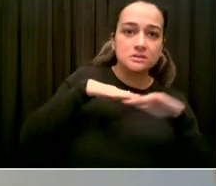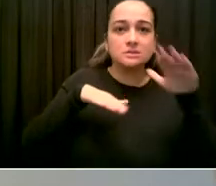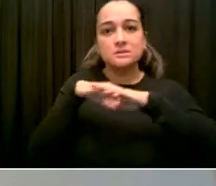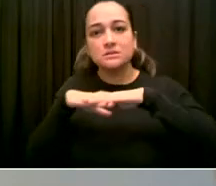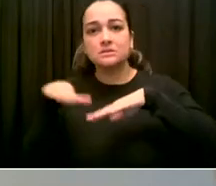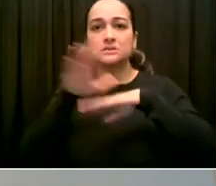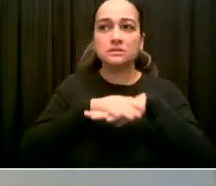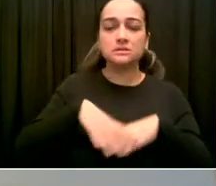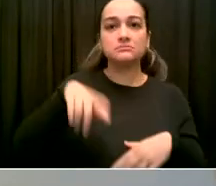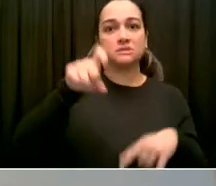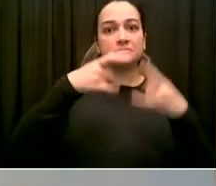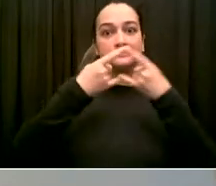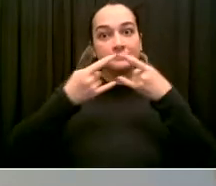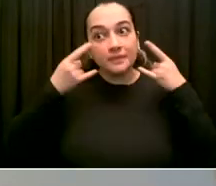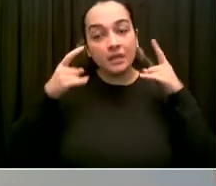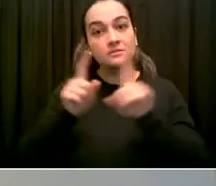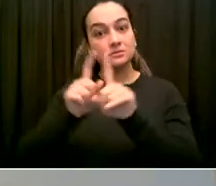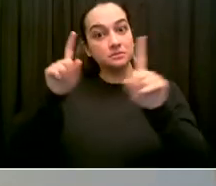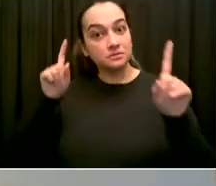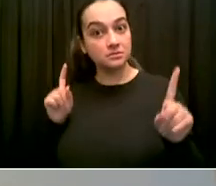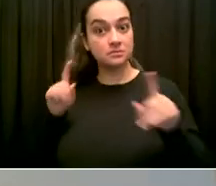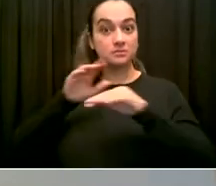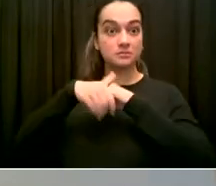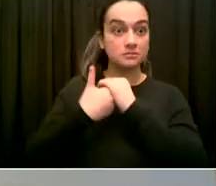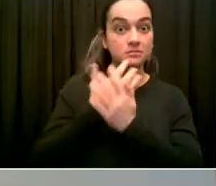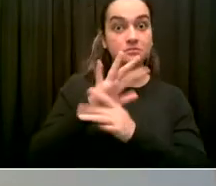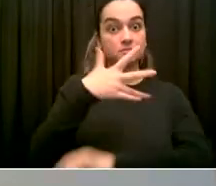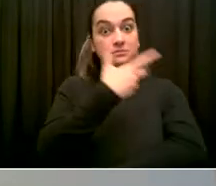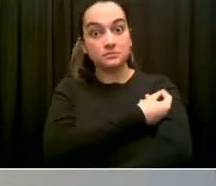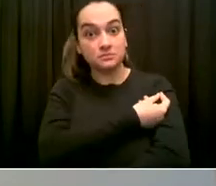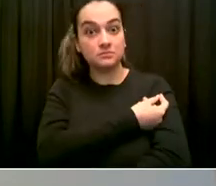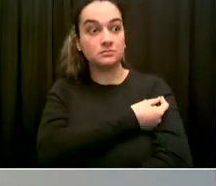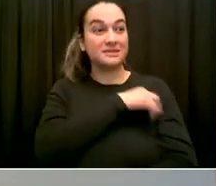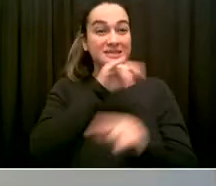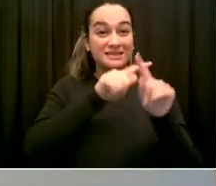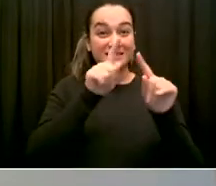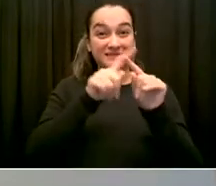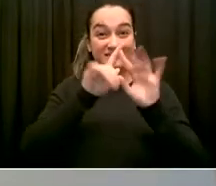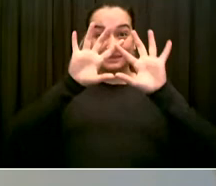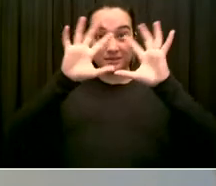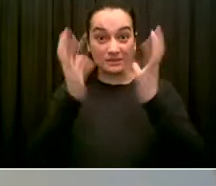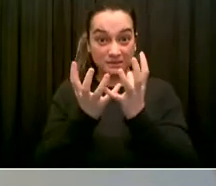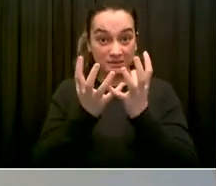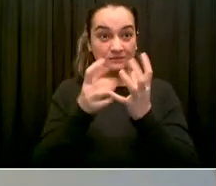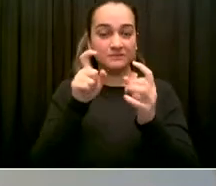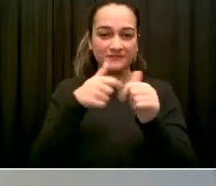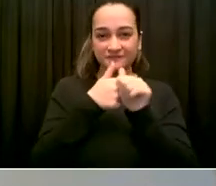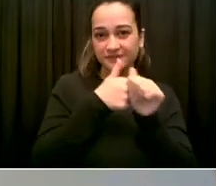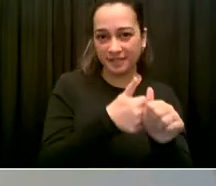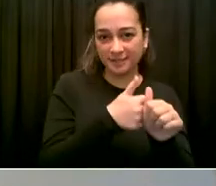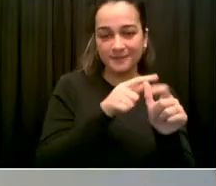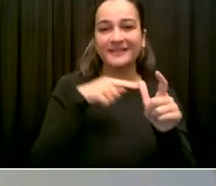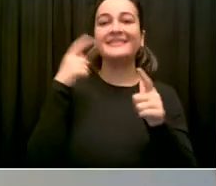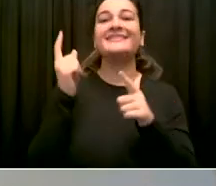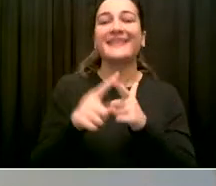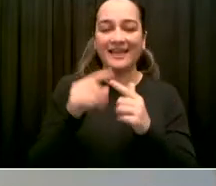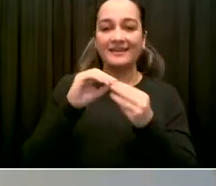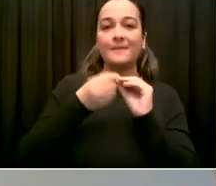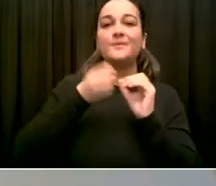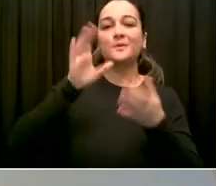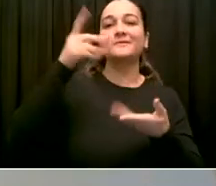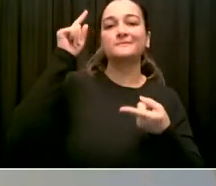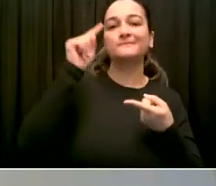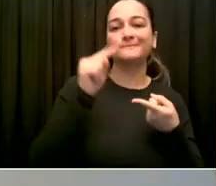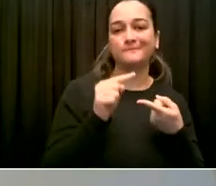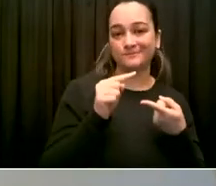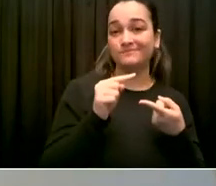So if you want to answer the question the way you phrase it, like a falsifiable hypothesis, you have to account for every single factor that relates to COVID